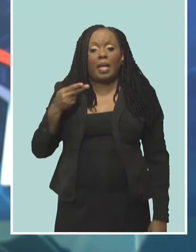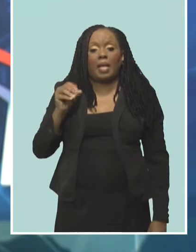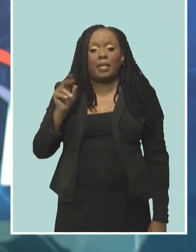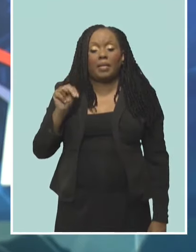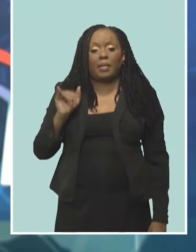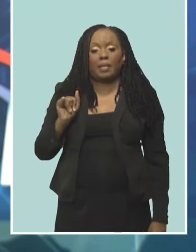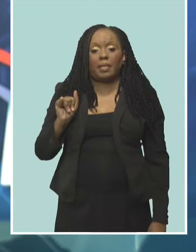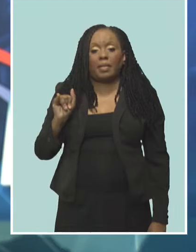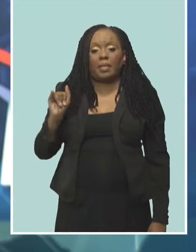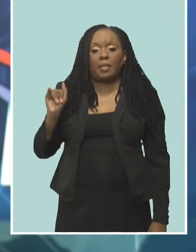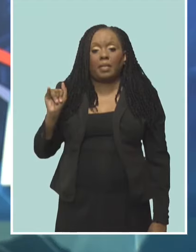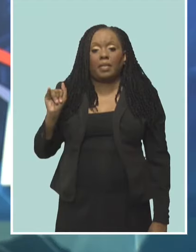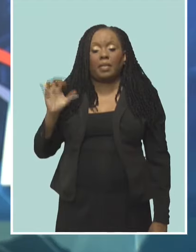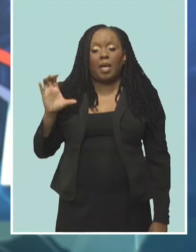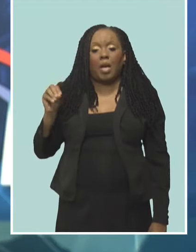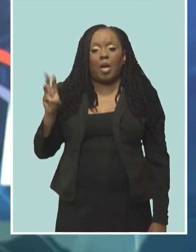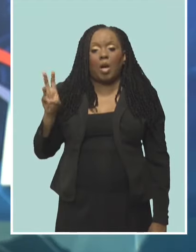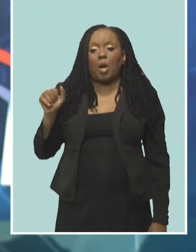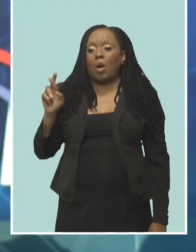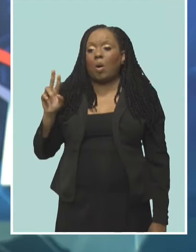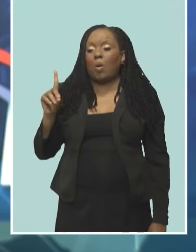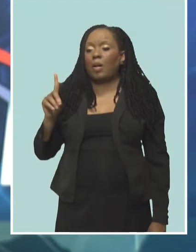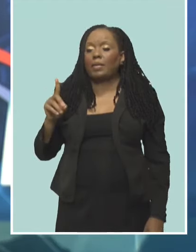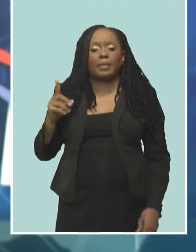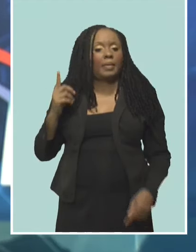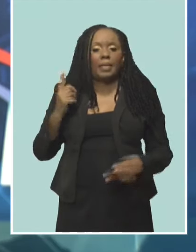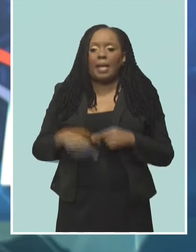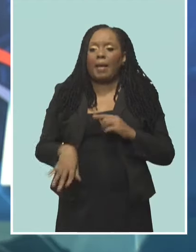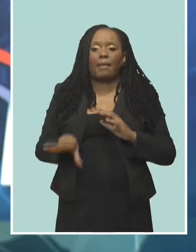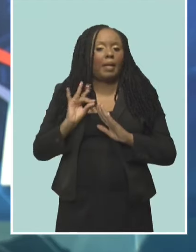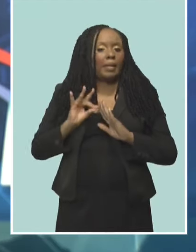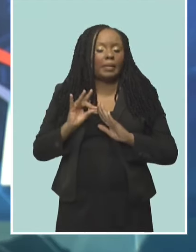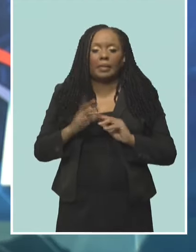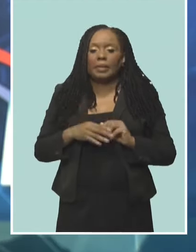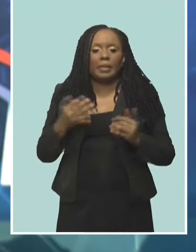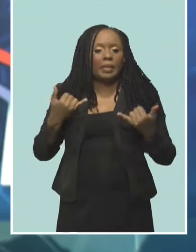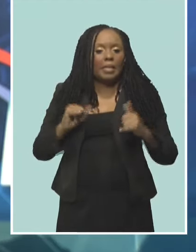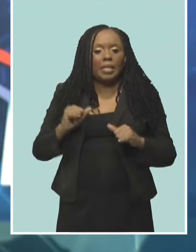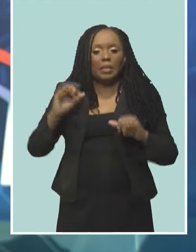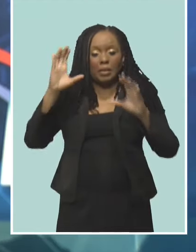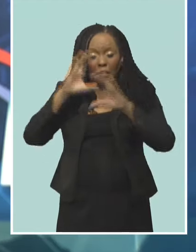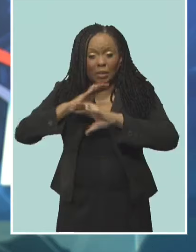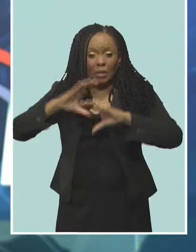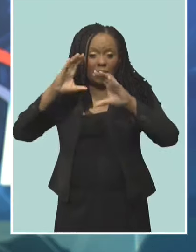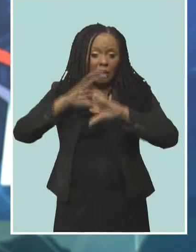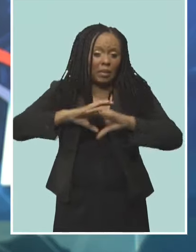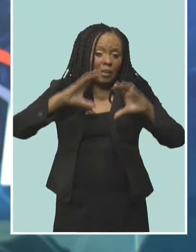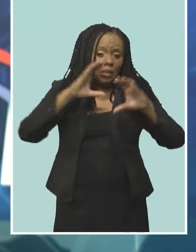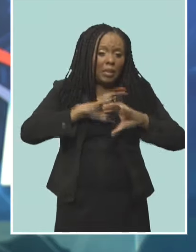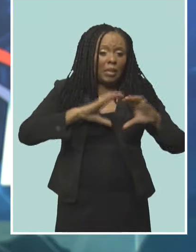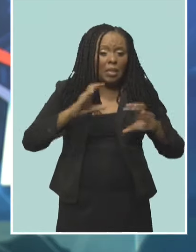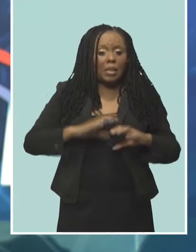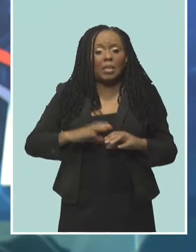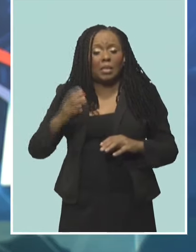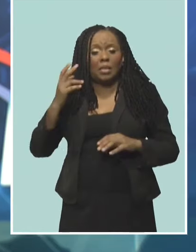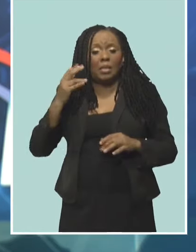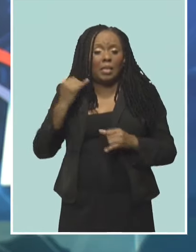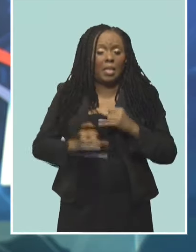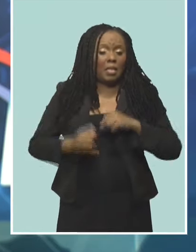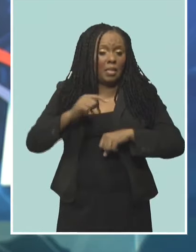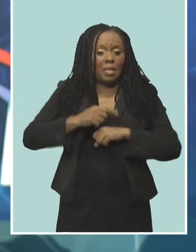ex-wife, Shirlene Coward, says his relatives and friends are still searching for their loved one, who was last seen at a bus stop close to